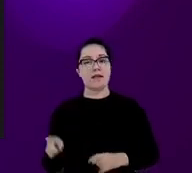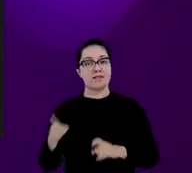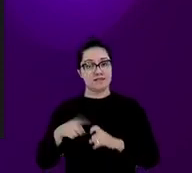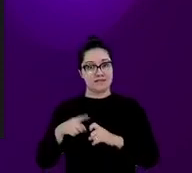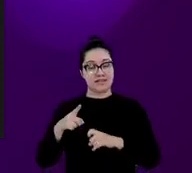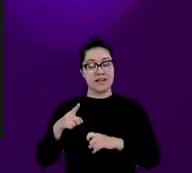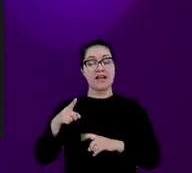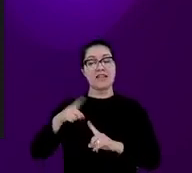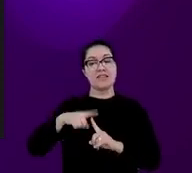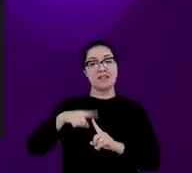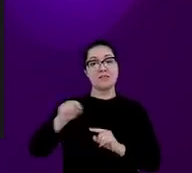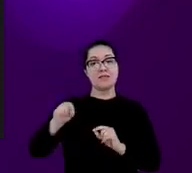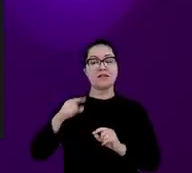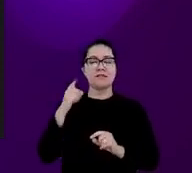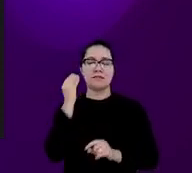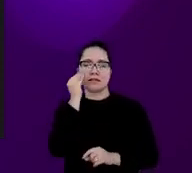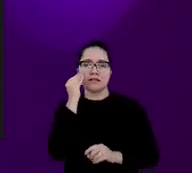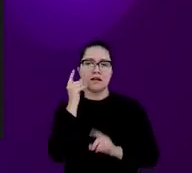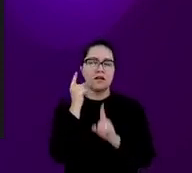the cartilage. So it